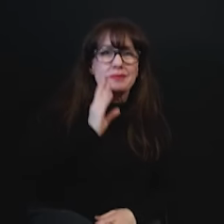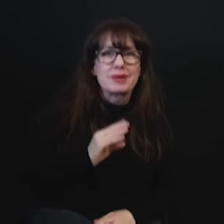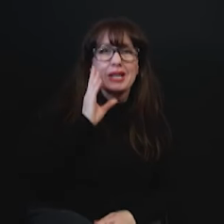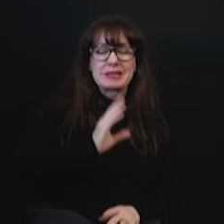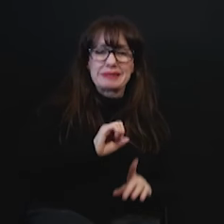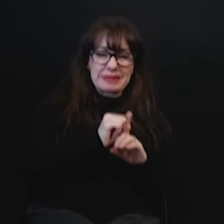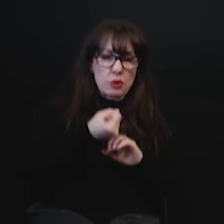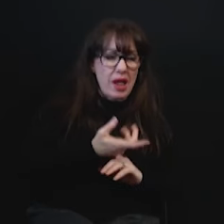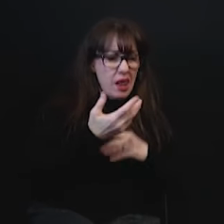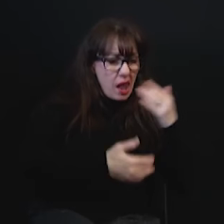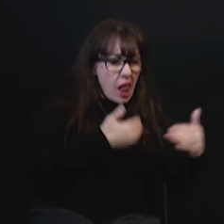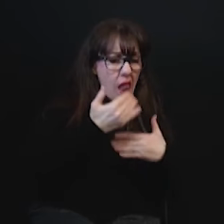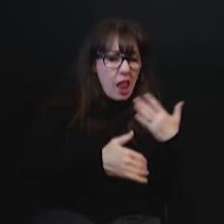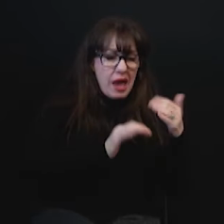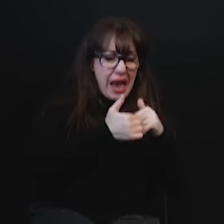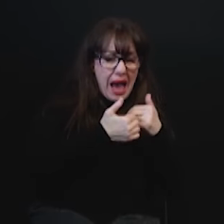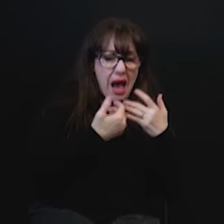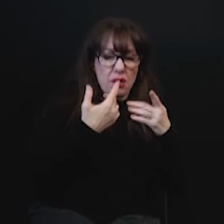right.